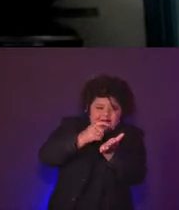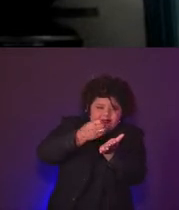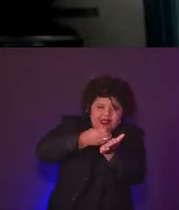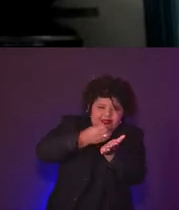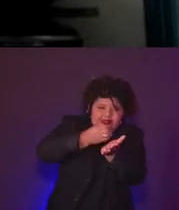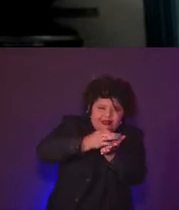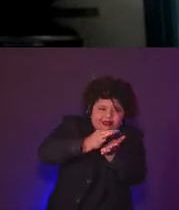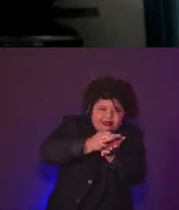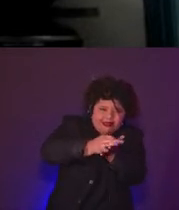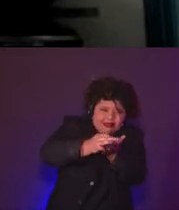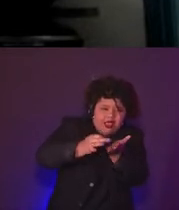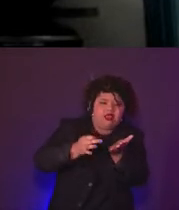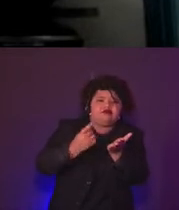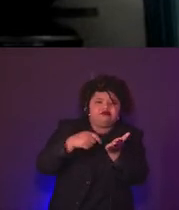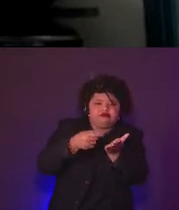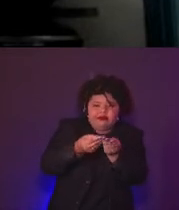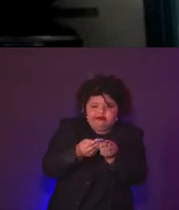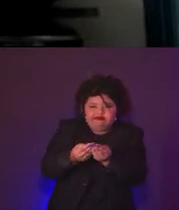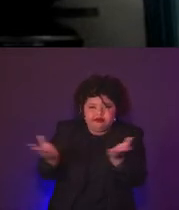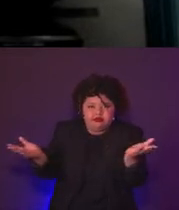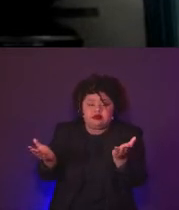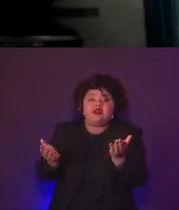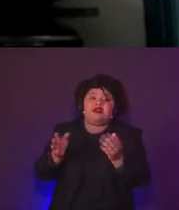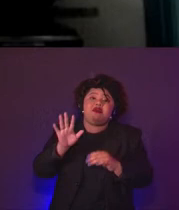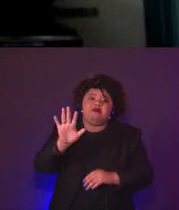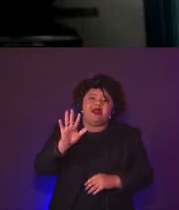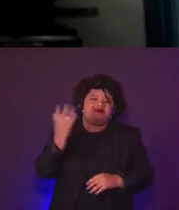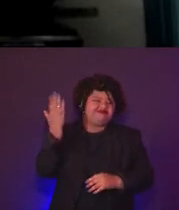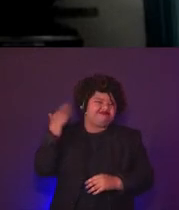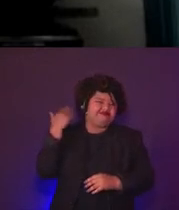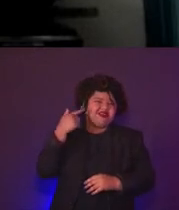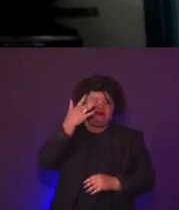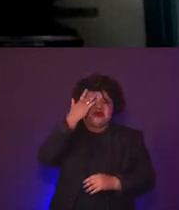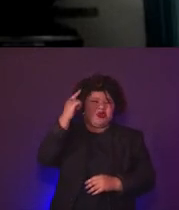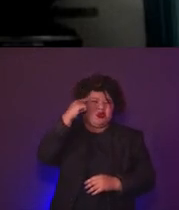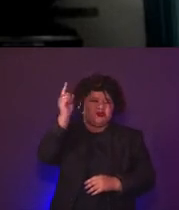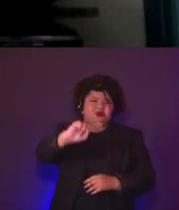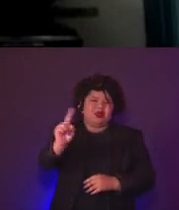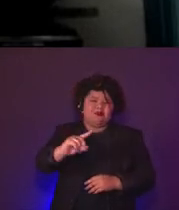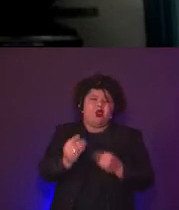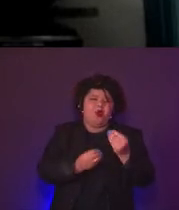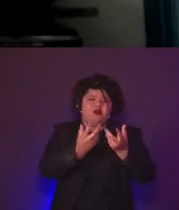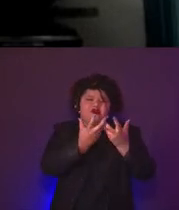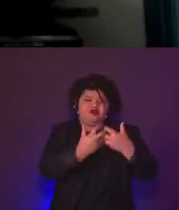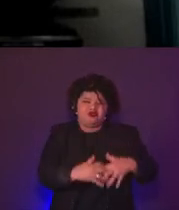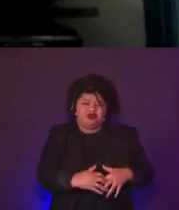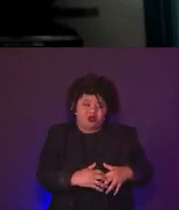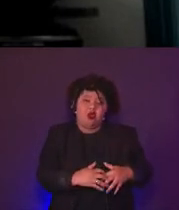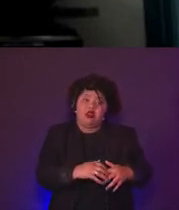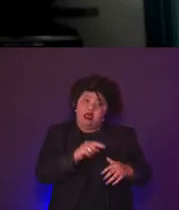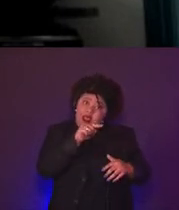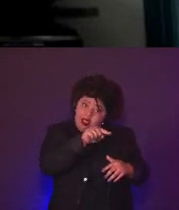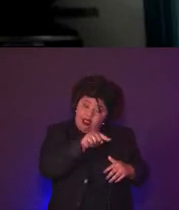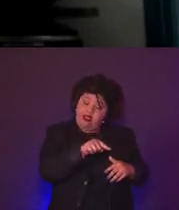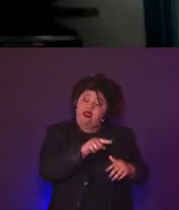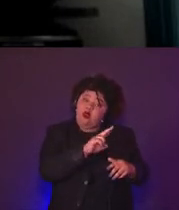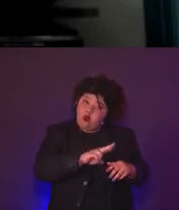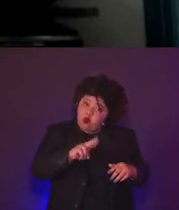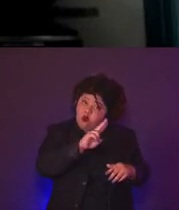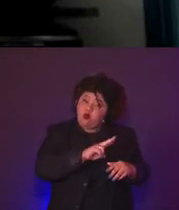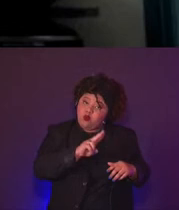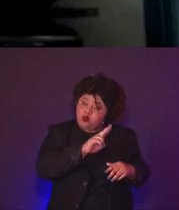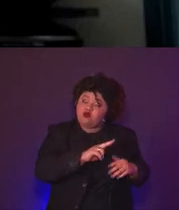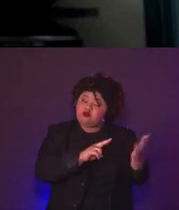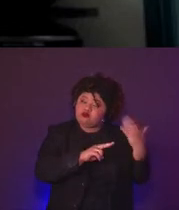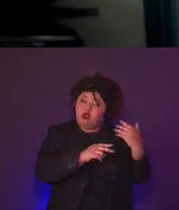idea what these punch cards were, but that was the way you analyzed data back in those days with big computers in the hopes that